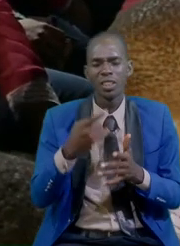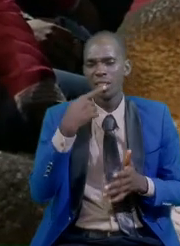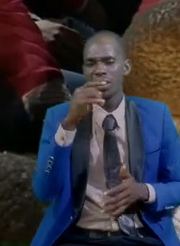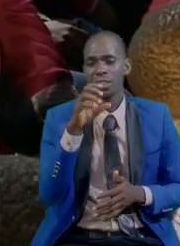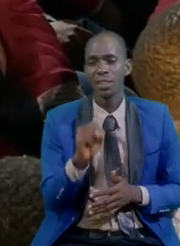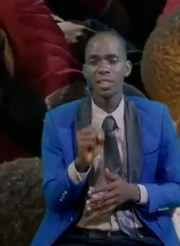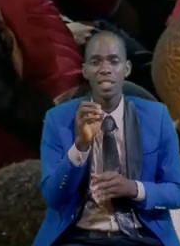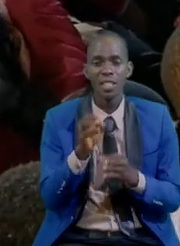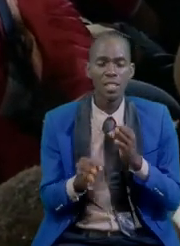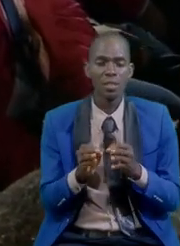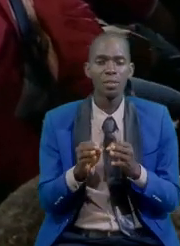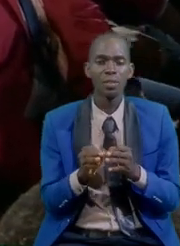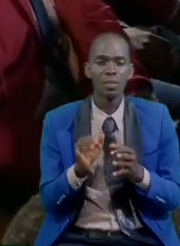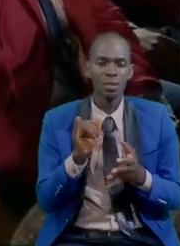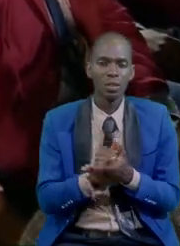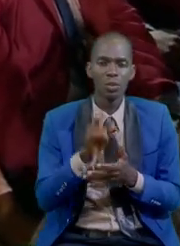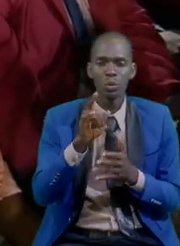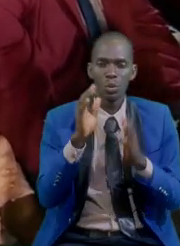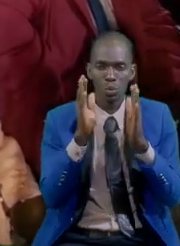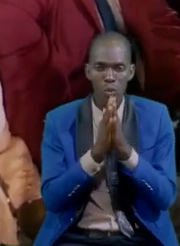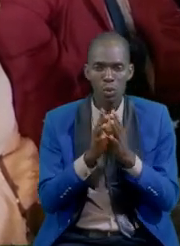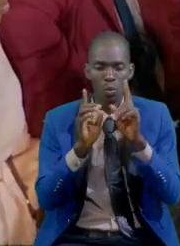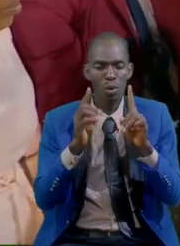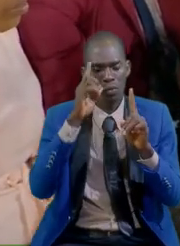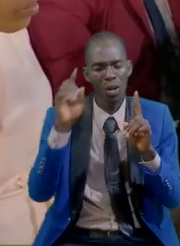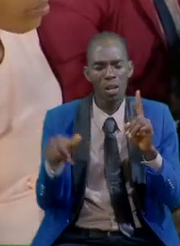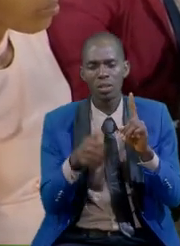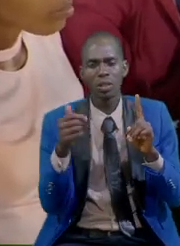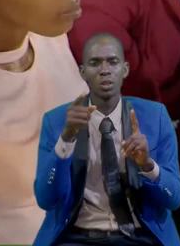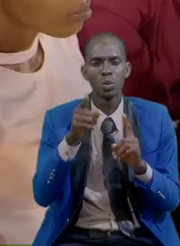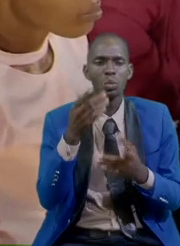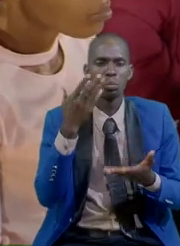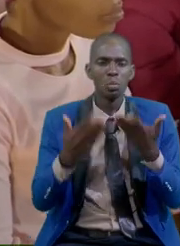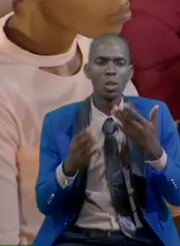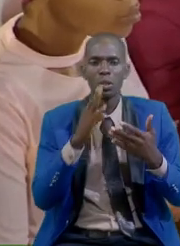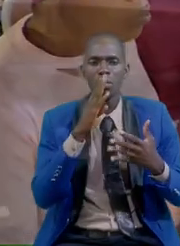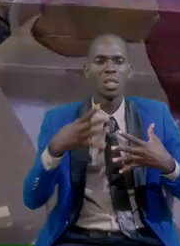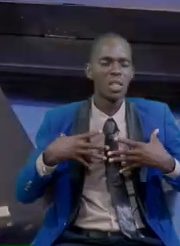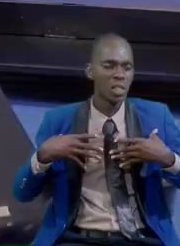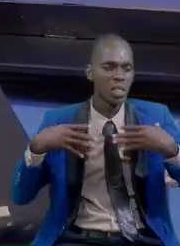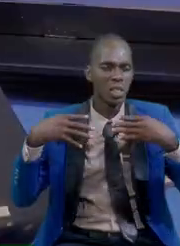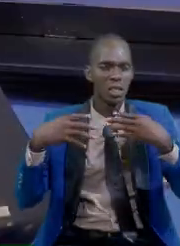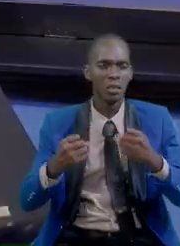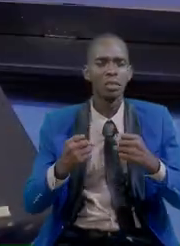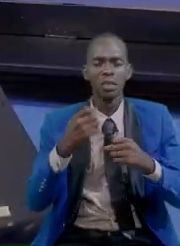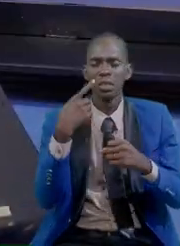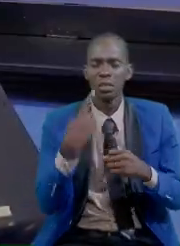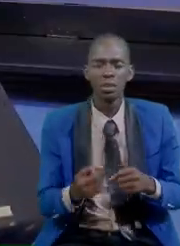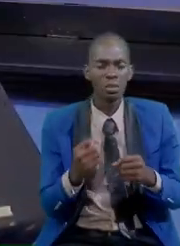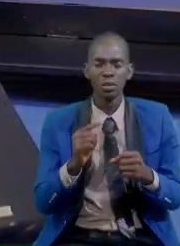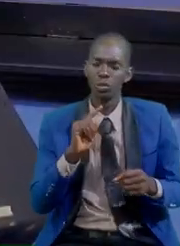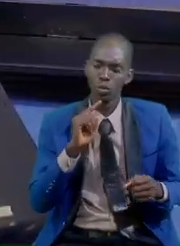that you pray one for another, that ye may be healed. The effectual fervent prayer,